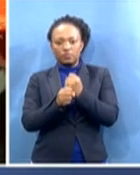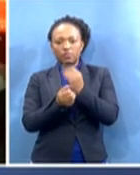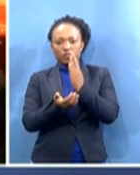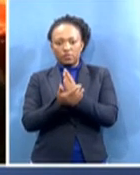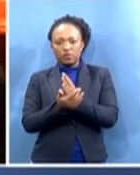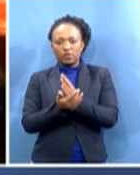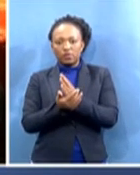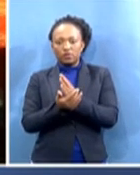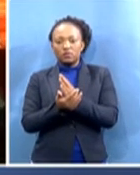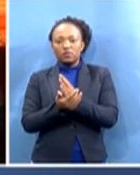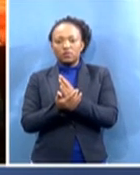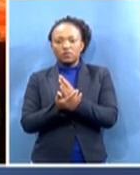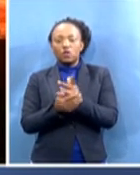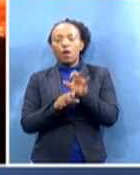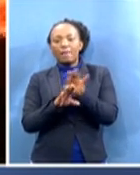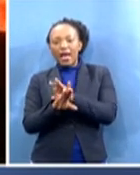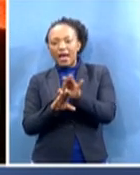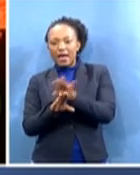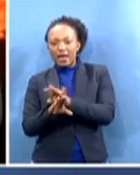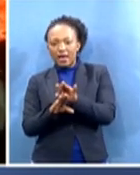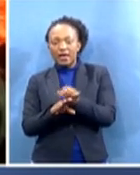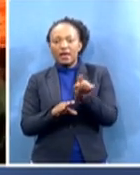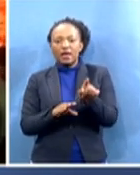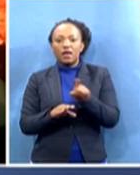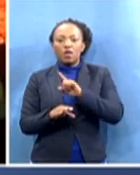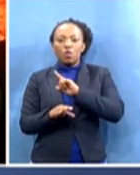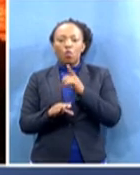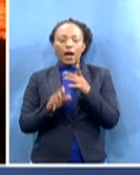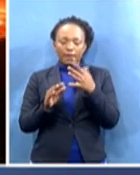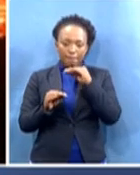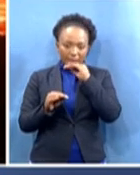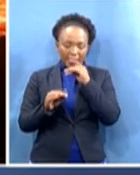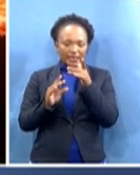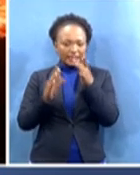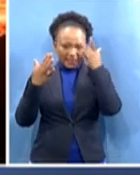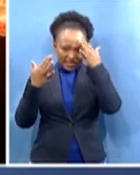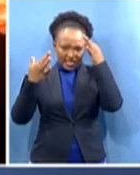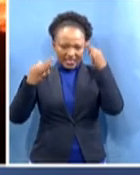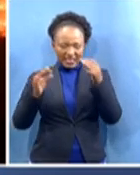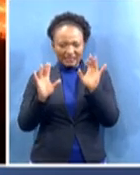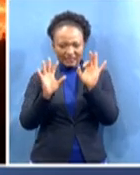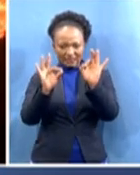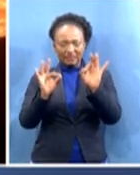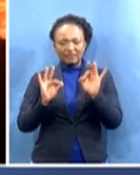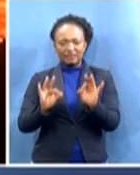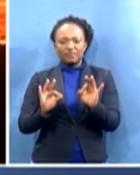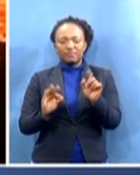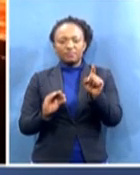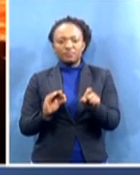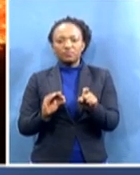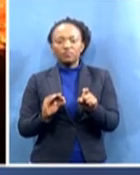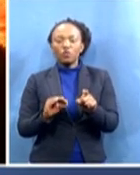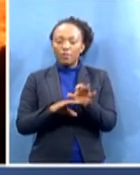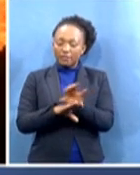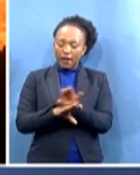means that some key decision, some key alerts must be put in place in order to evacuate people